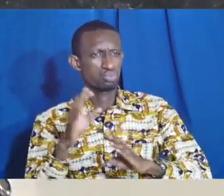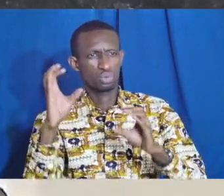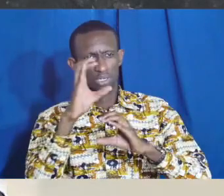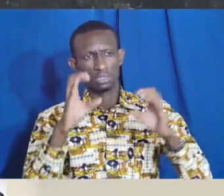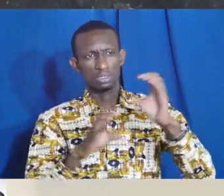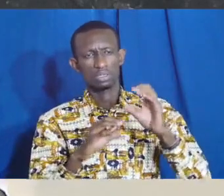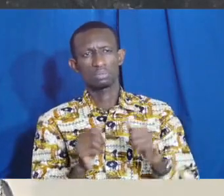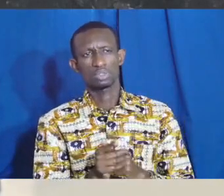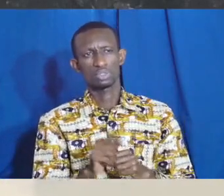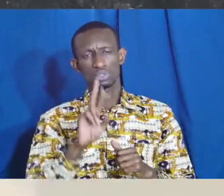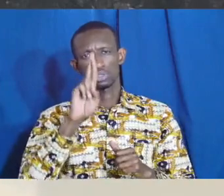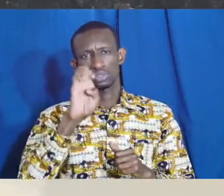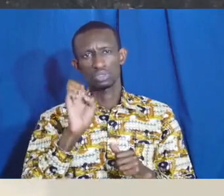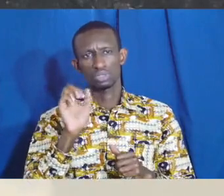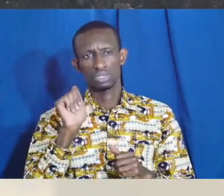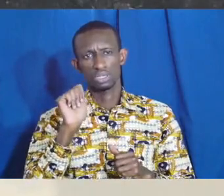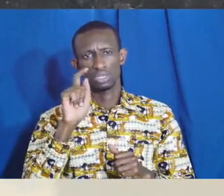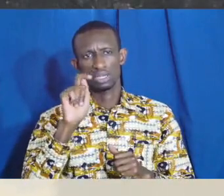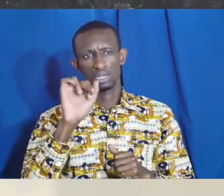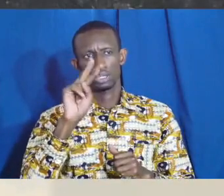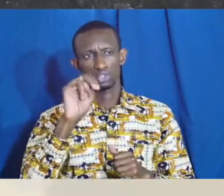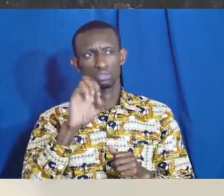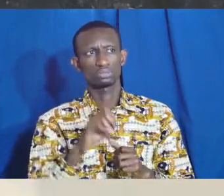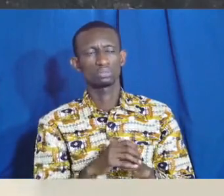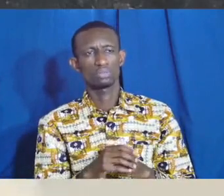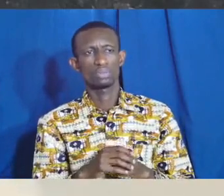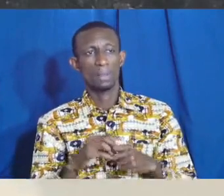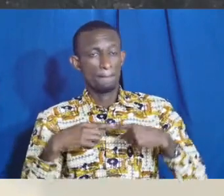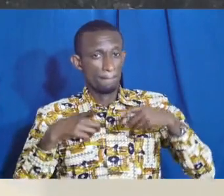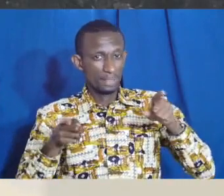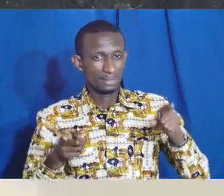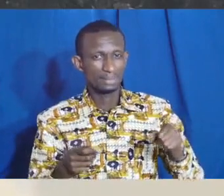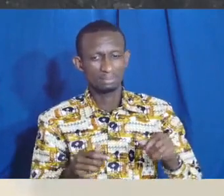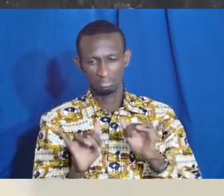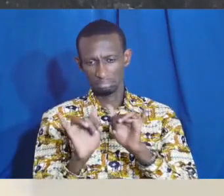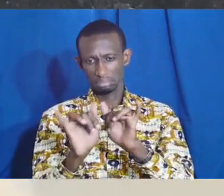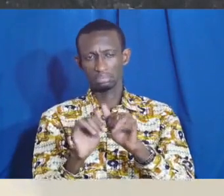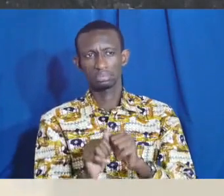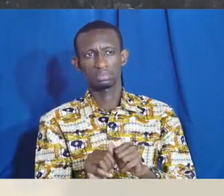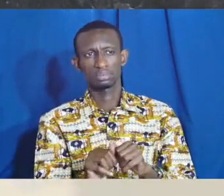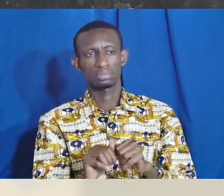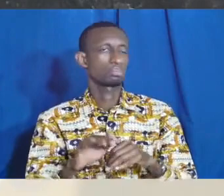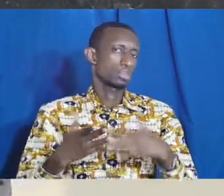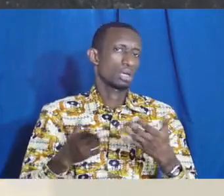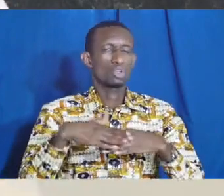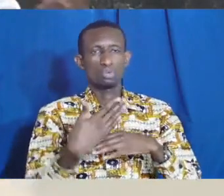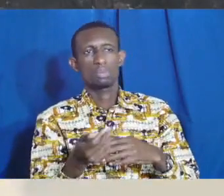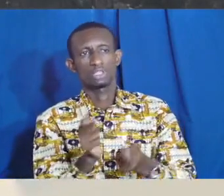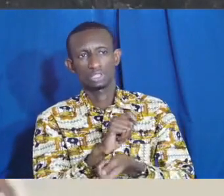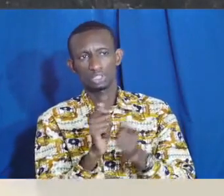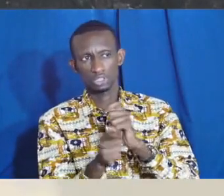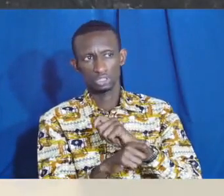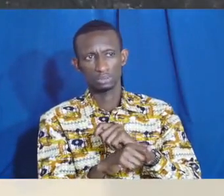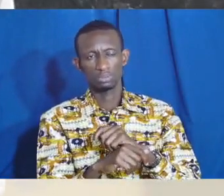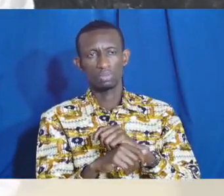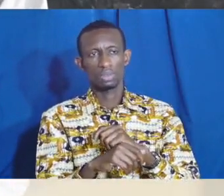down the rate of reactions, but they remain unchanged at the end of reaction. Okay, you can say they remain unchanged